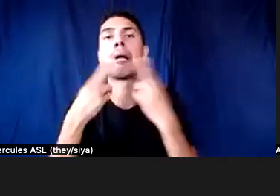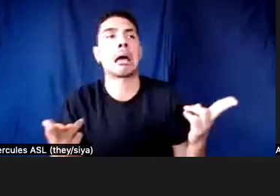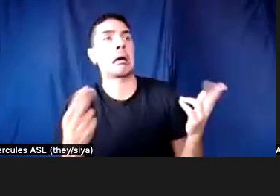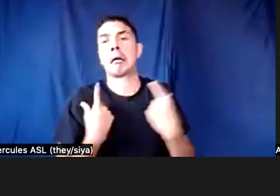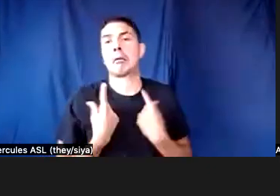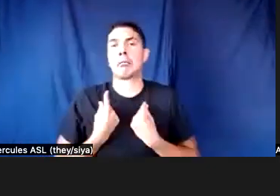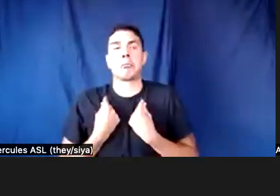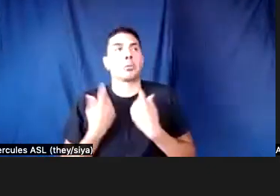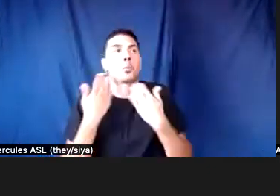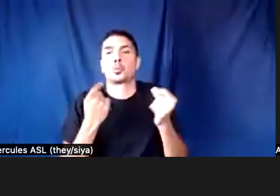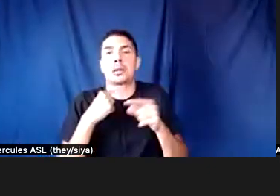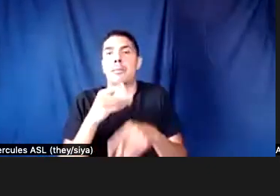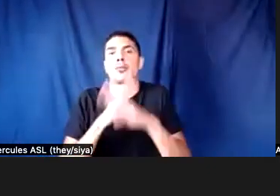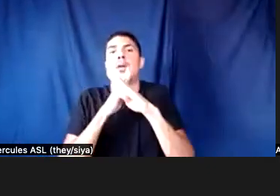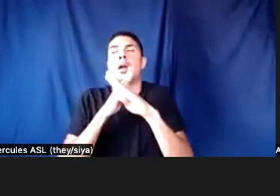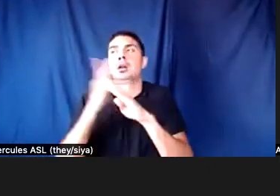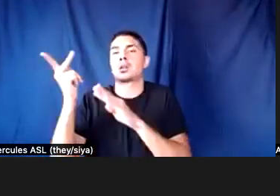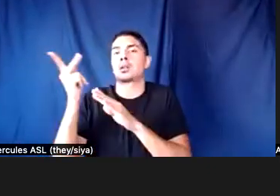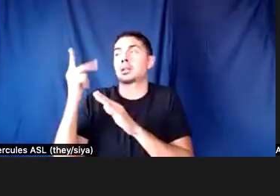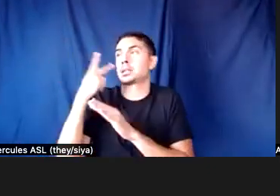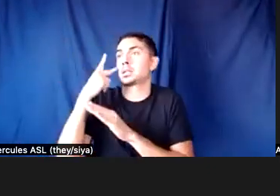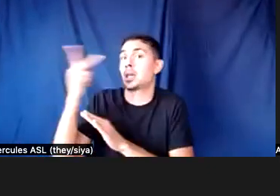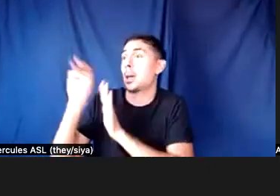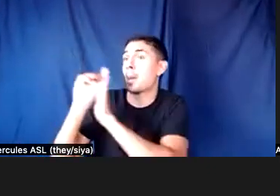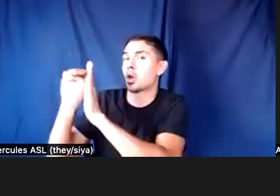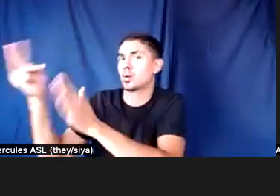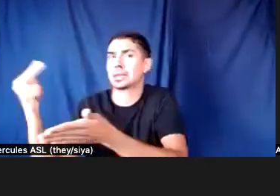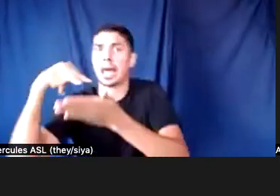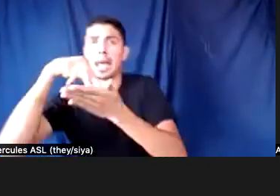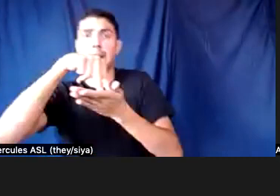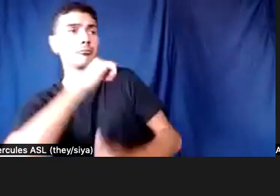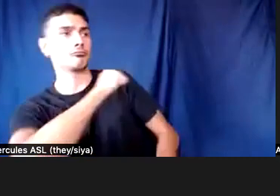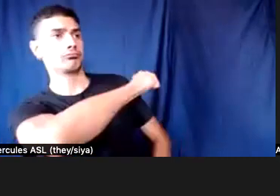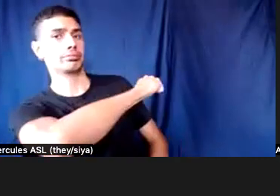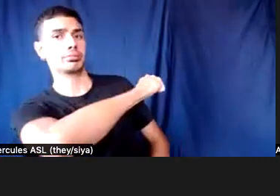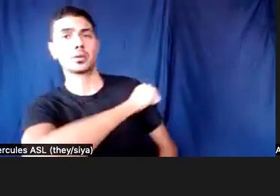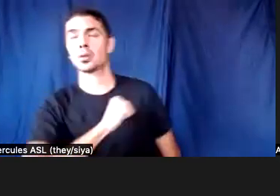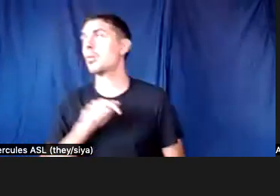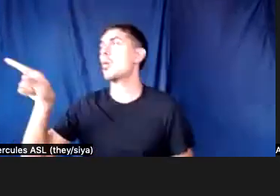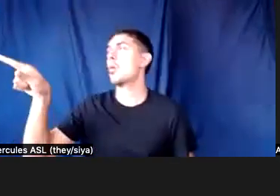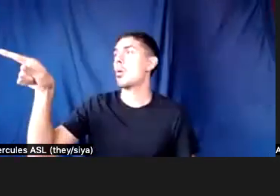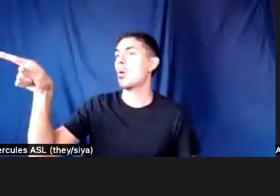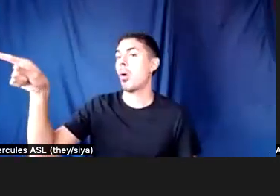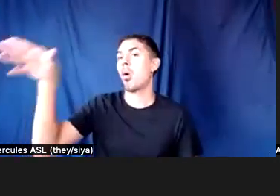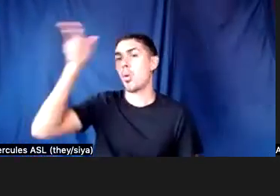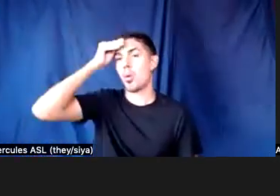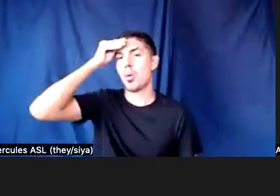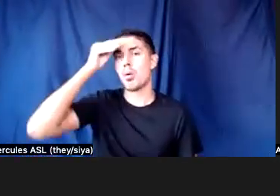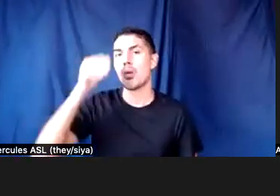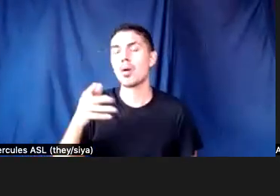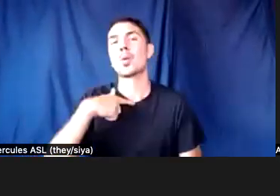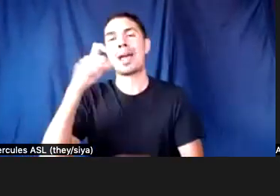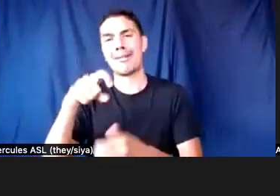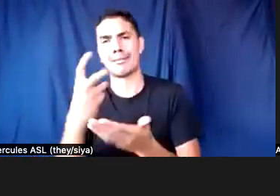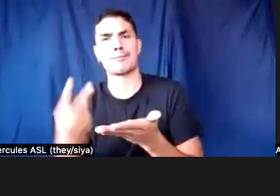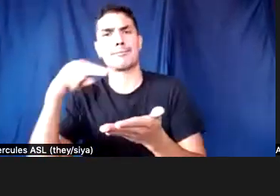at the same time, we have to model what it is to stand up and say something, because we're showing that